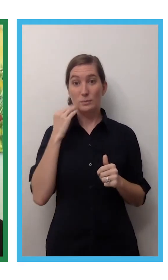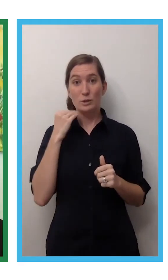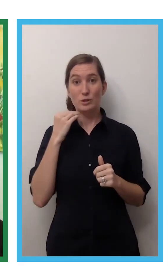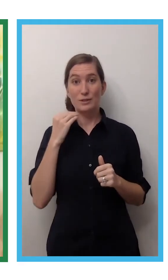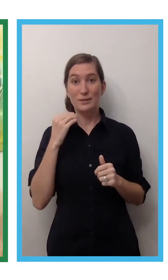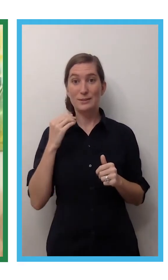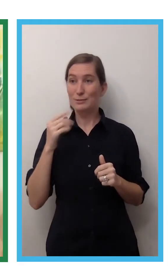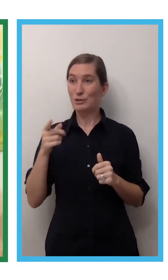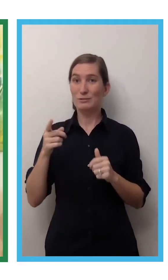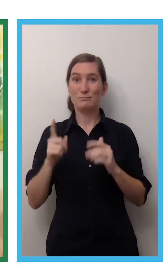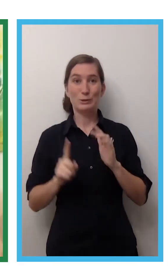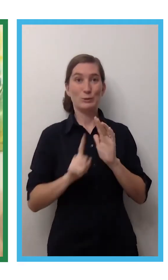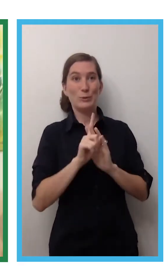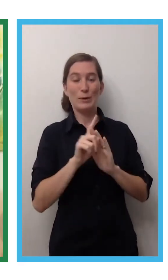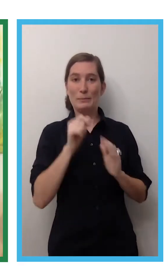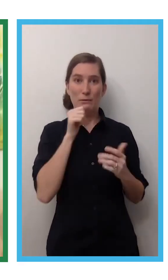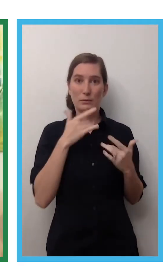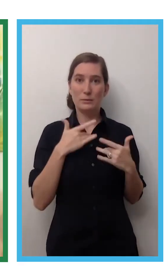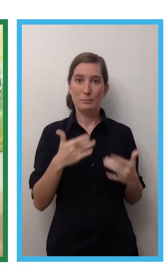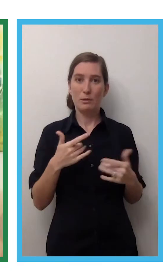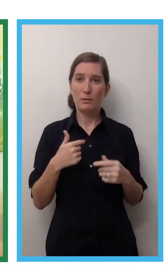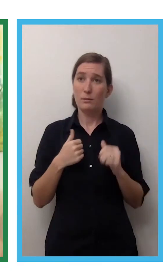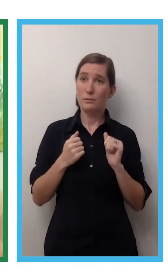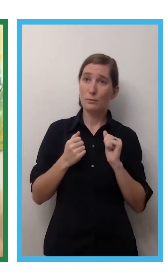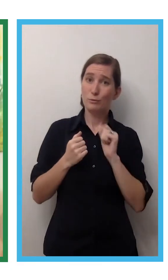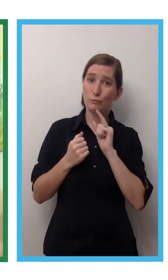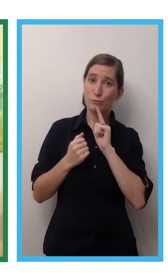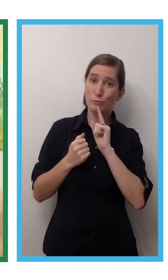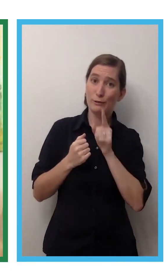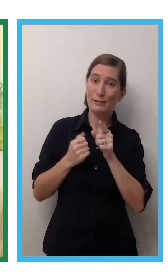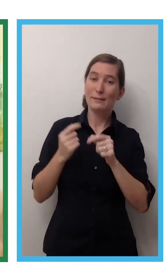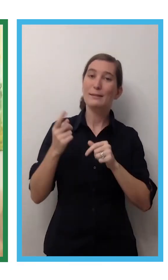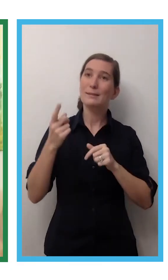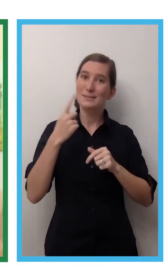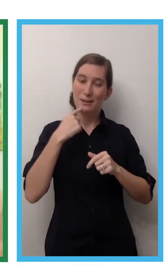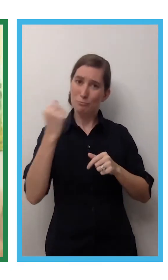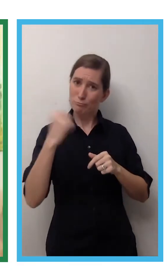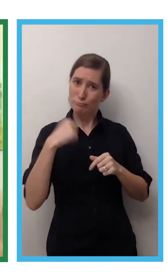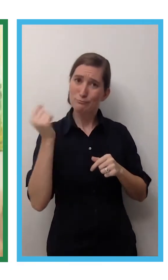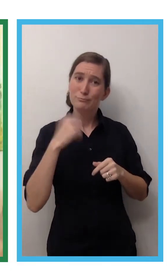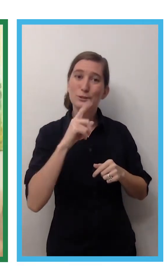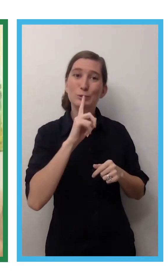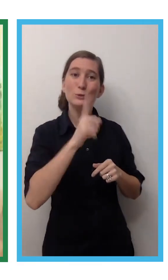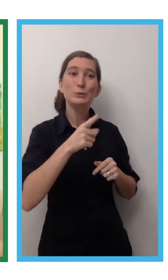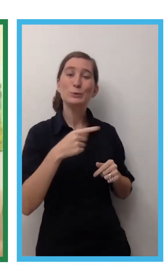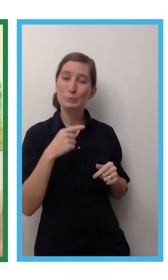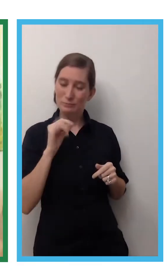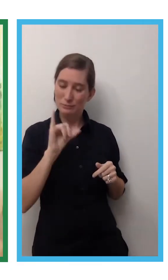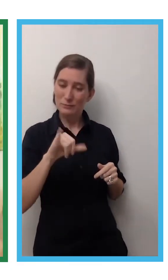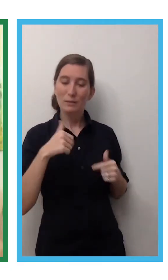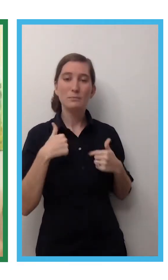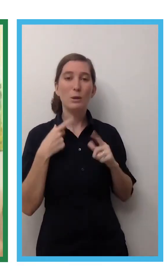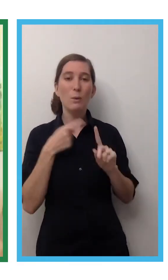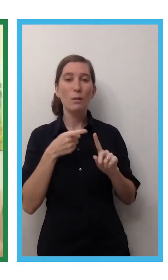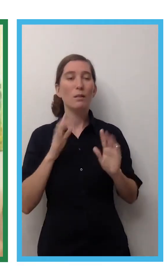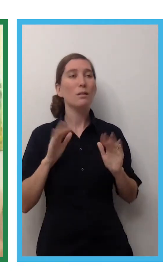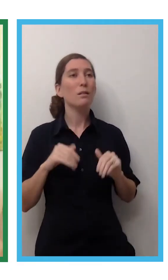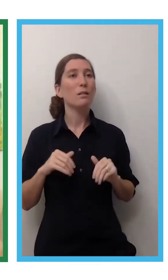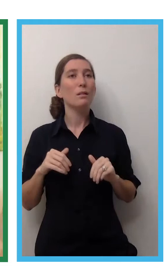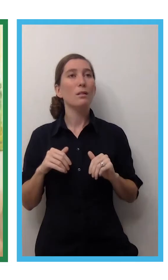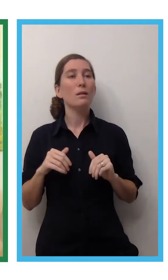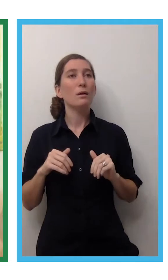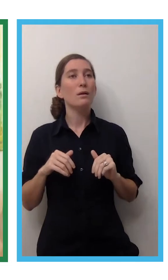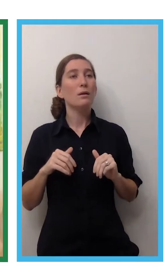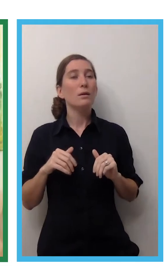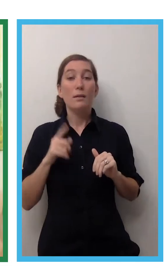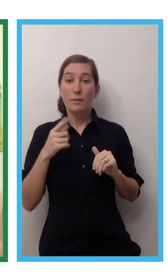Yes. Really? And he said, yes, it's true. And he said, they have this thing called